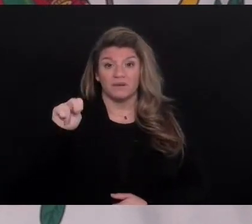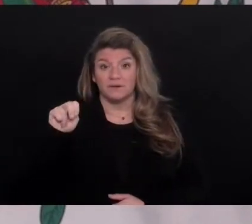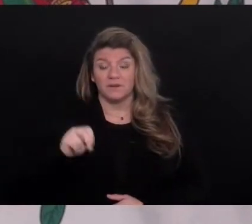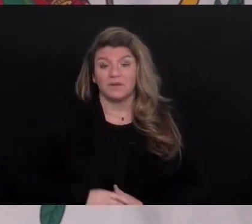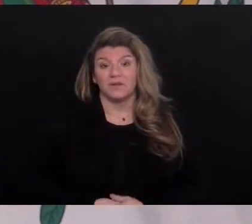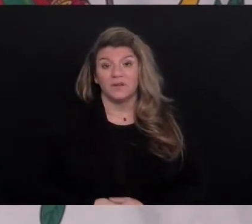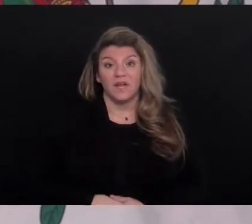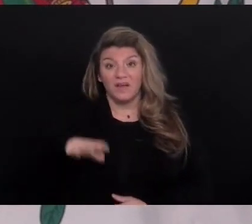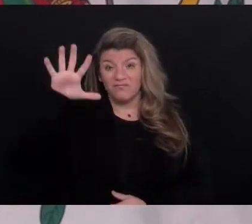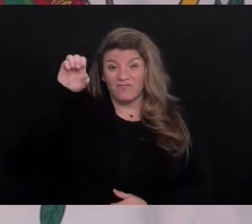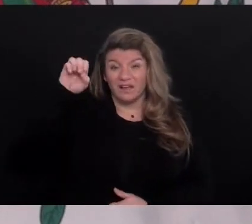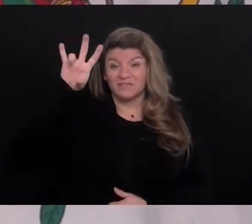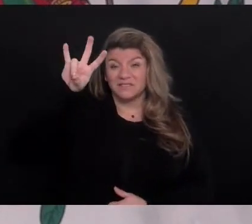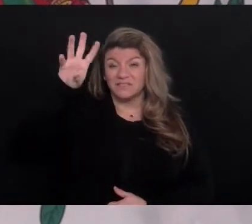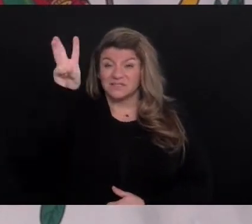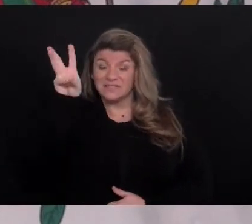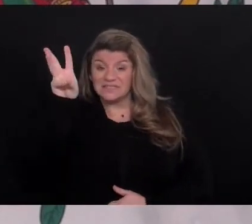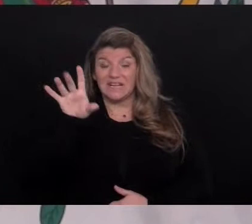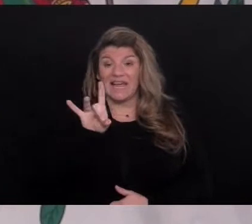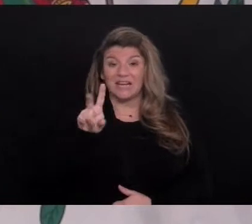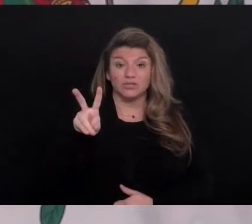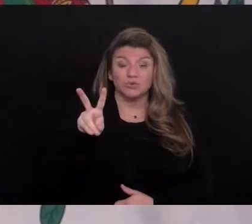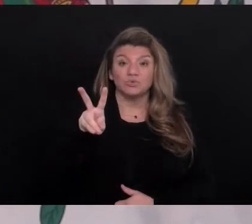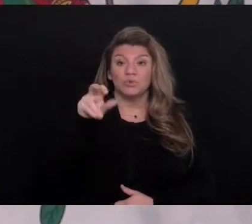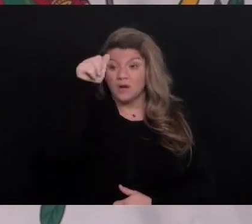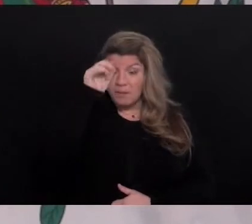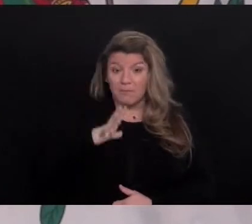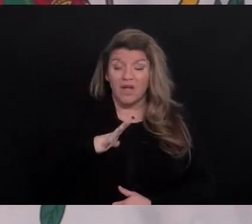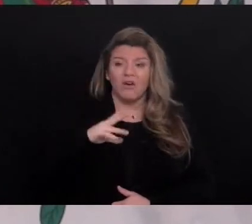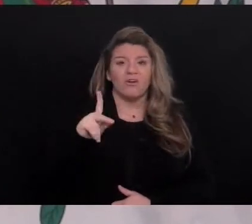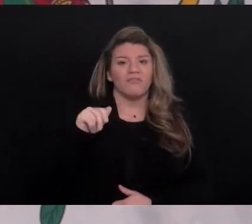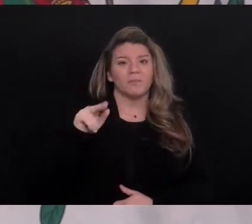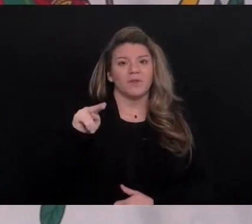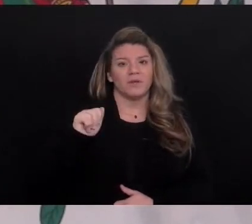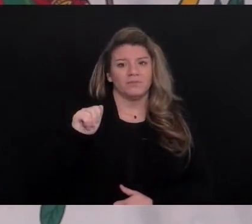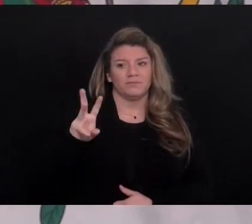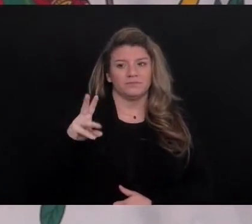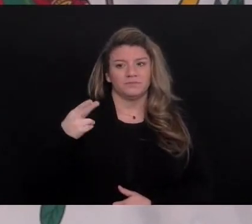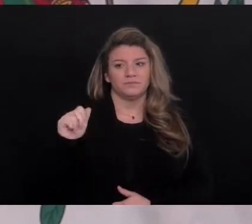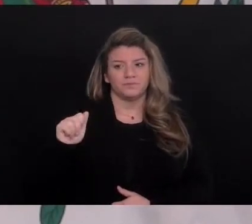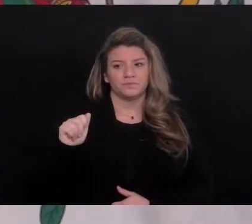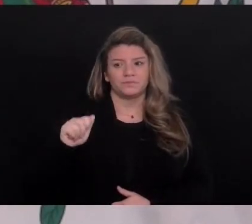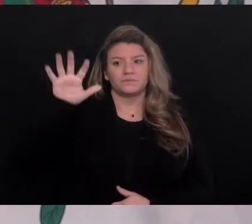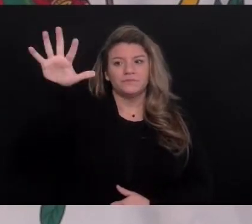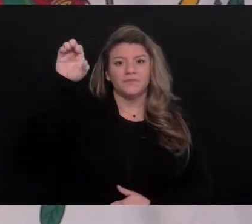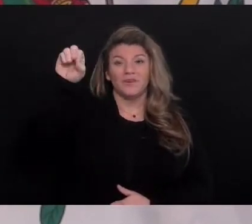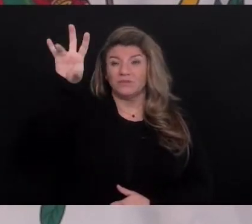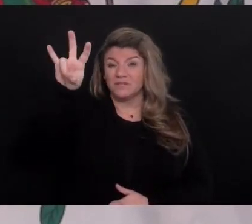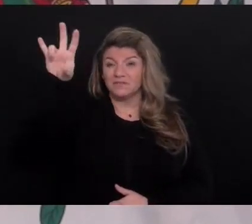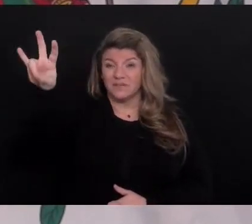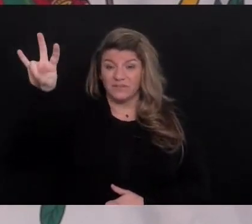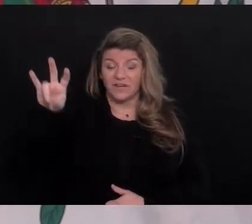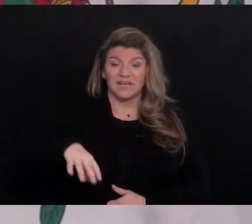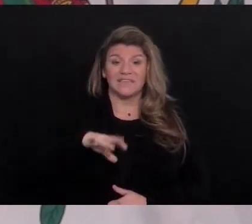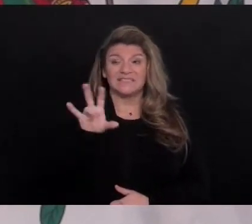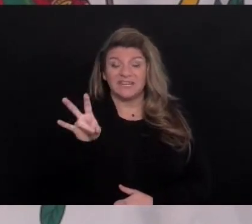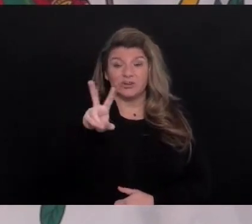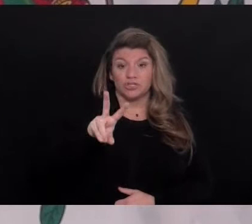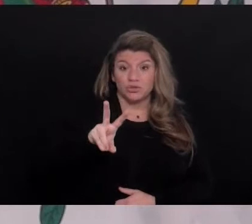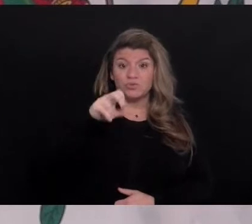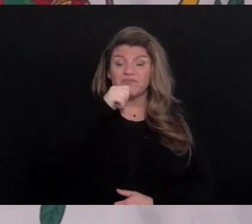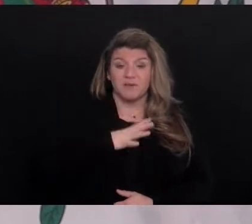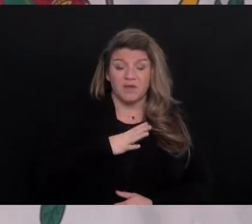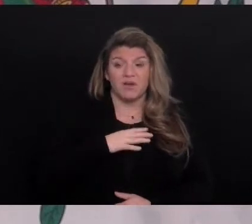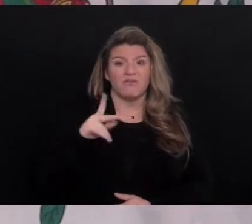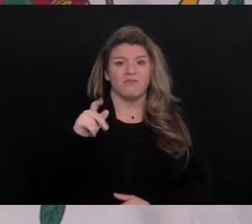The 5,076th is an 82-year-old male from Kanawha County. The 5,077th is a 72-year-old